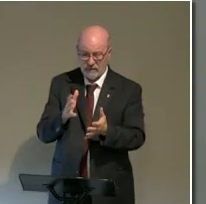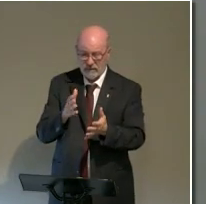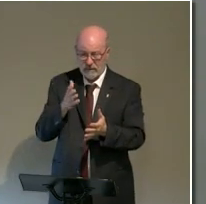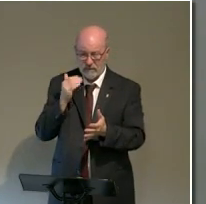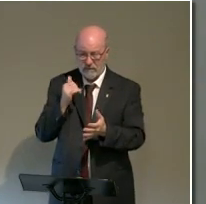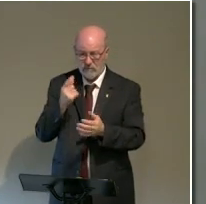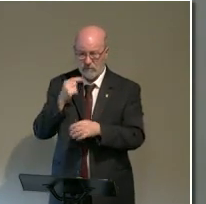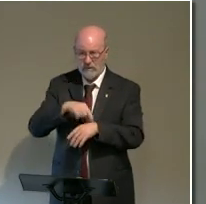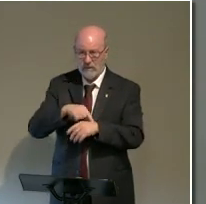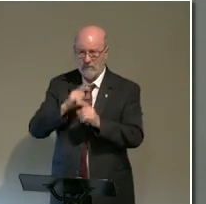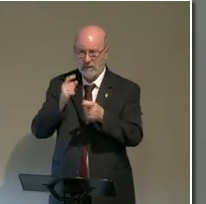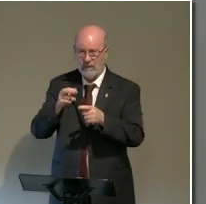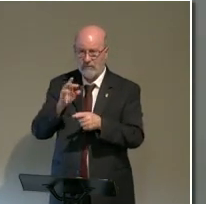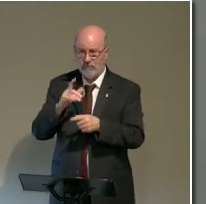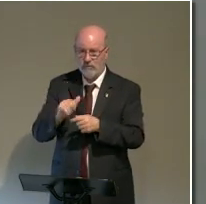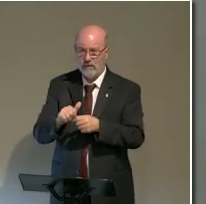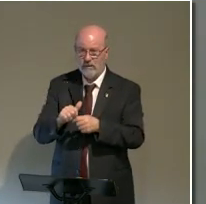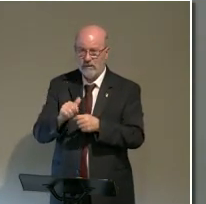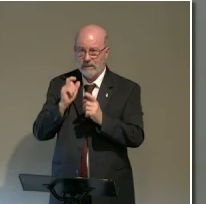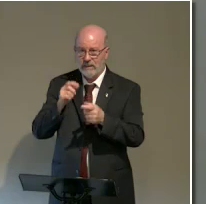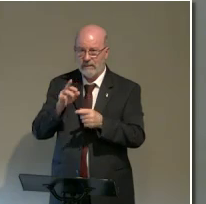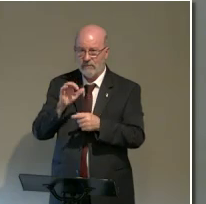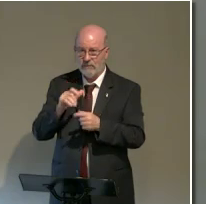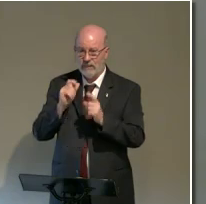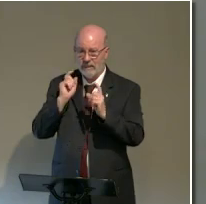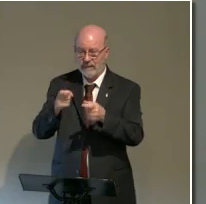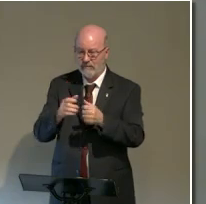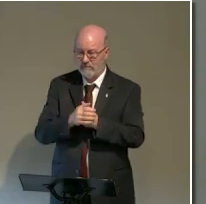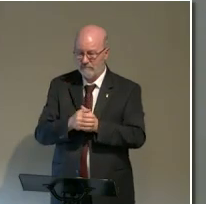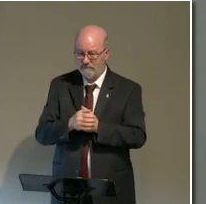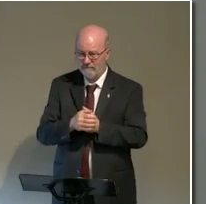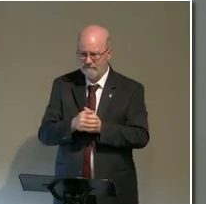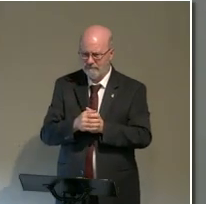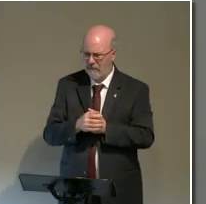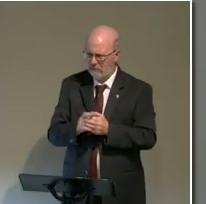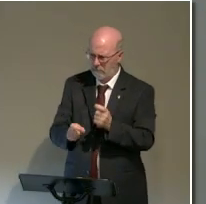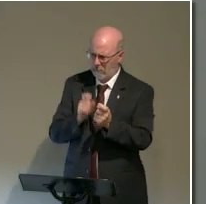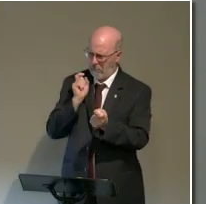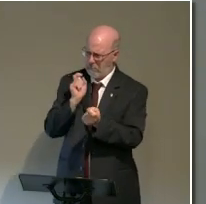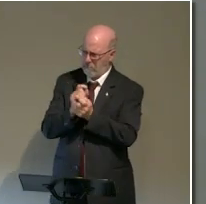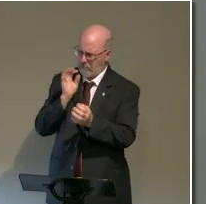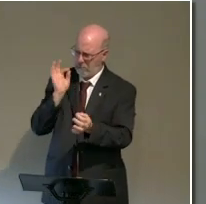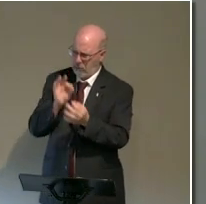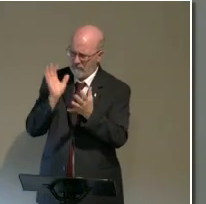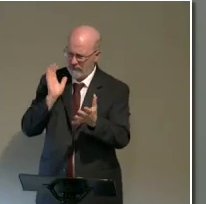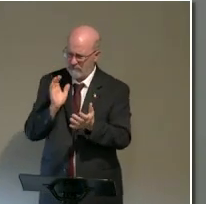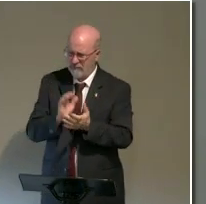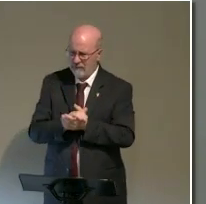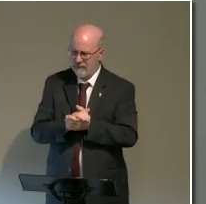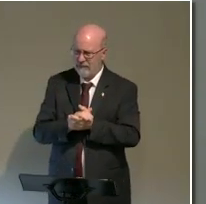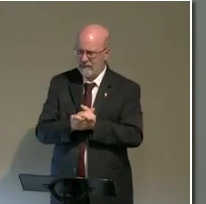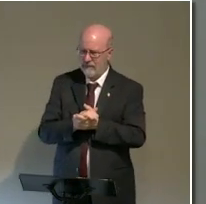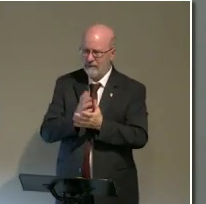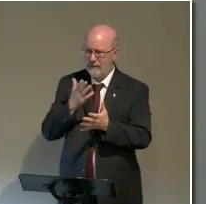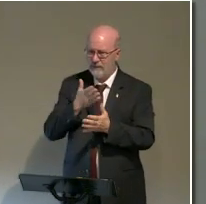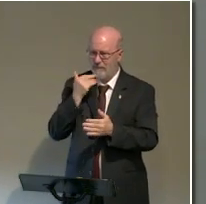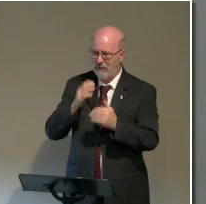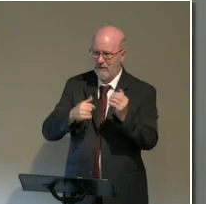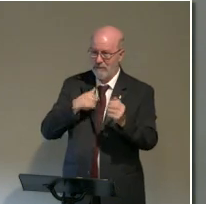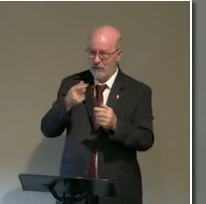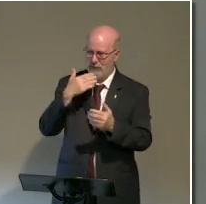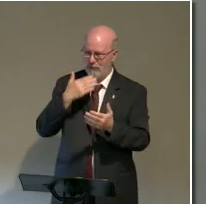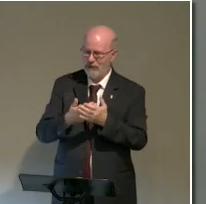one time I was giving Rita a gift, and I nailed it and I knew it. She's usually better than me. She's